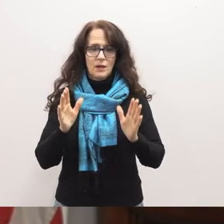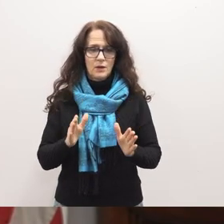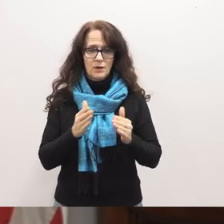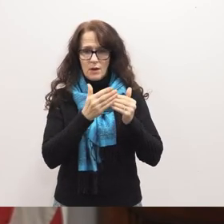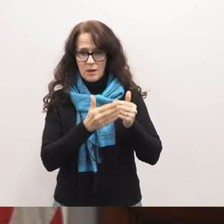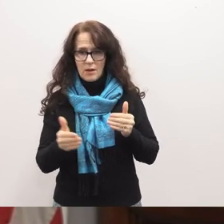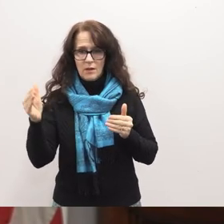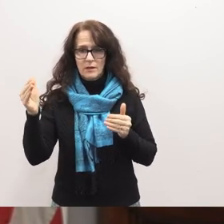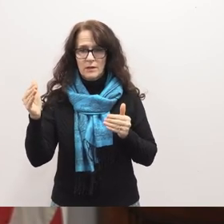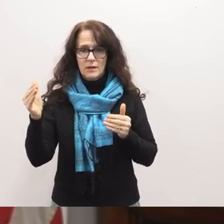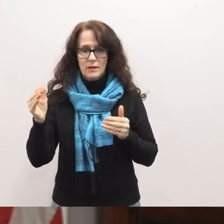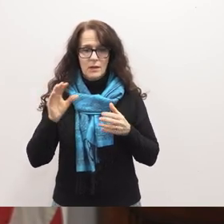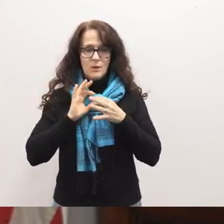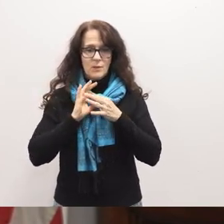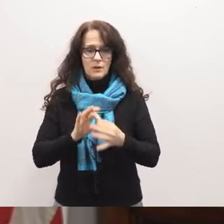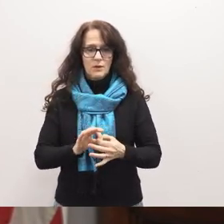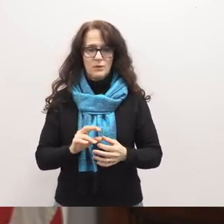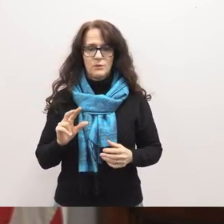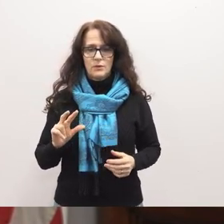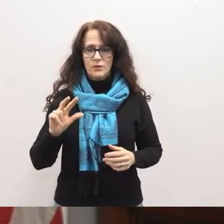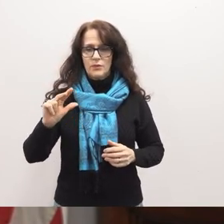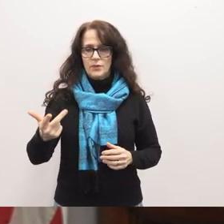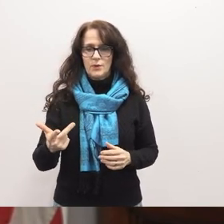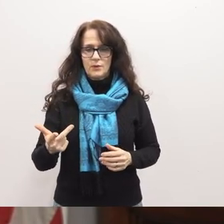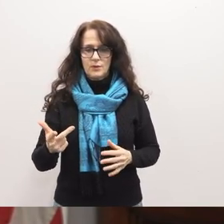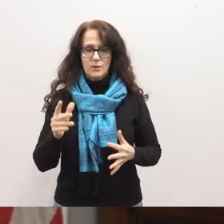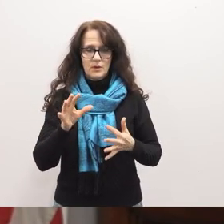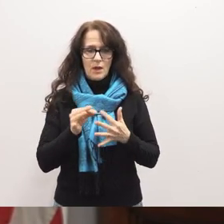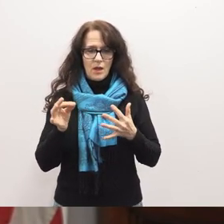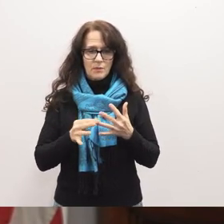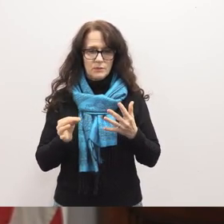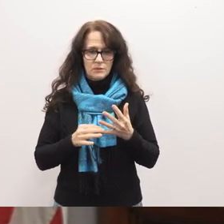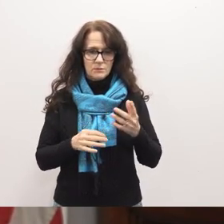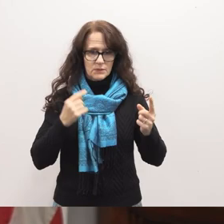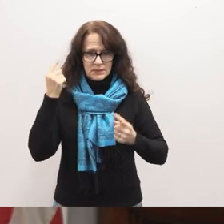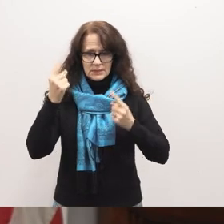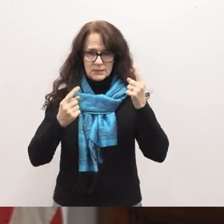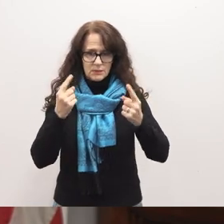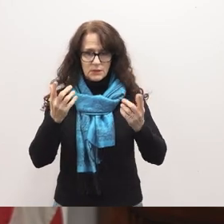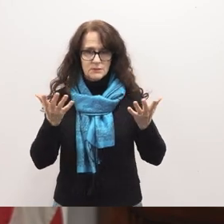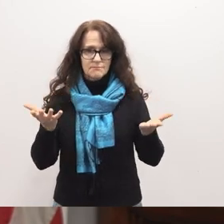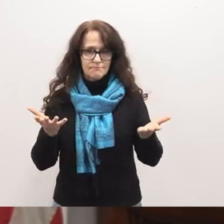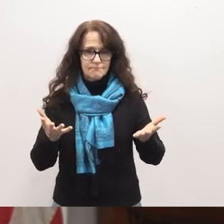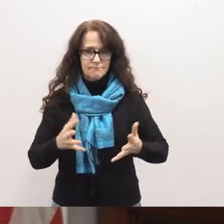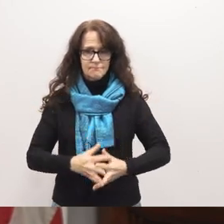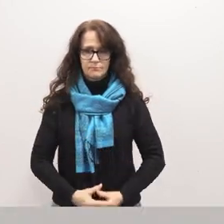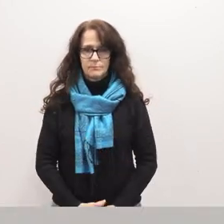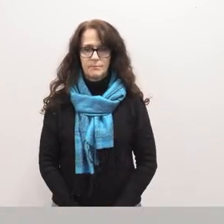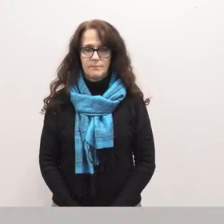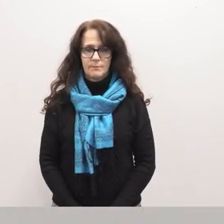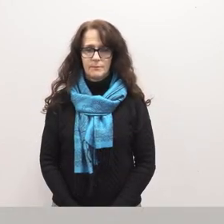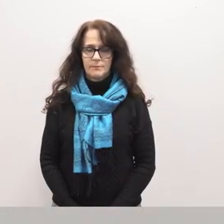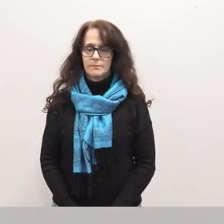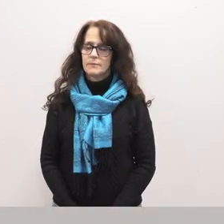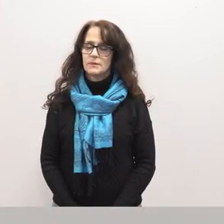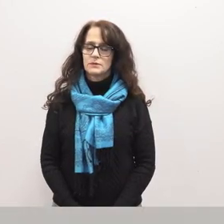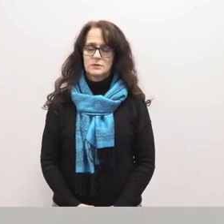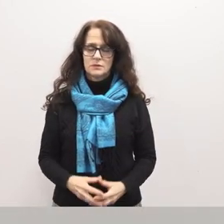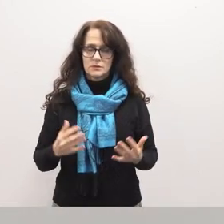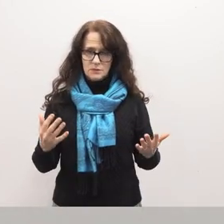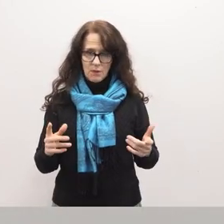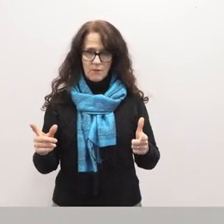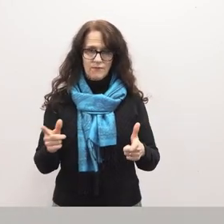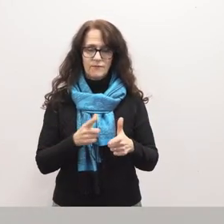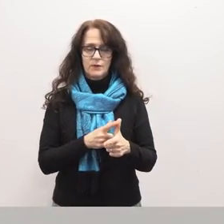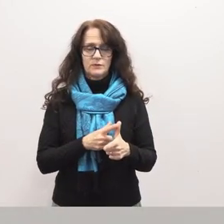beyond in terms of this third option here with this consideration? So you would look first at